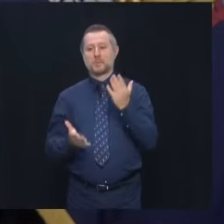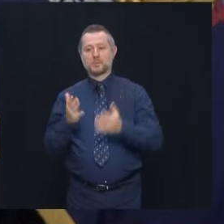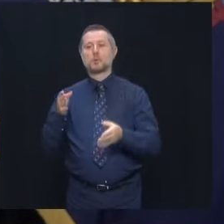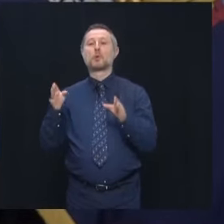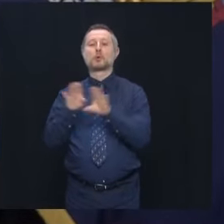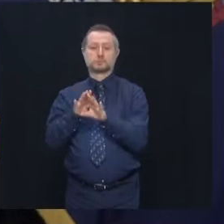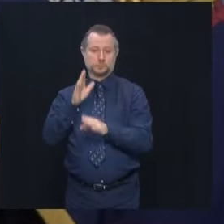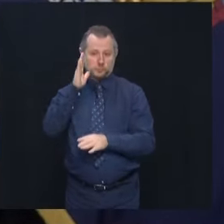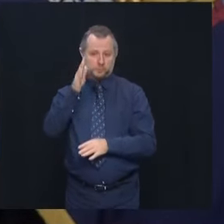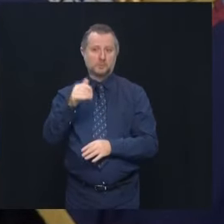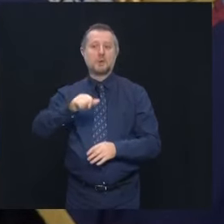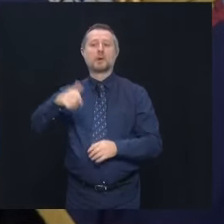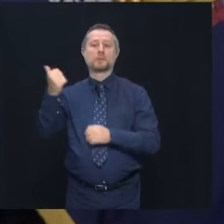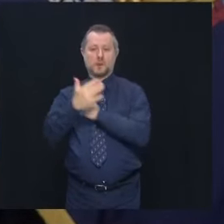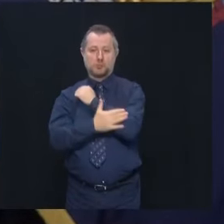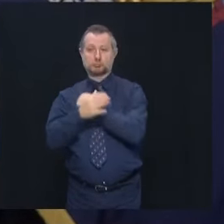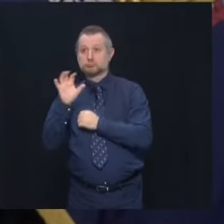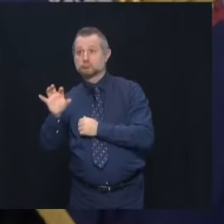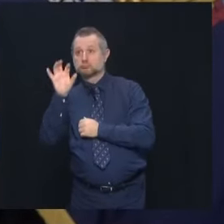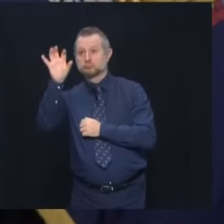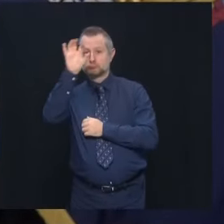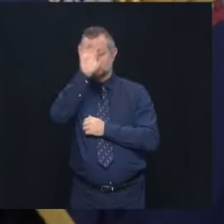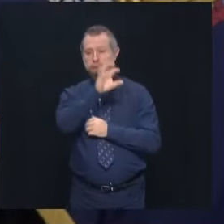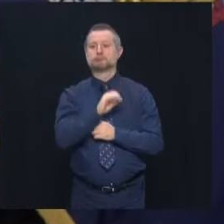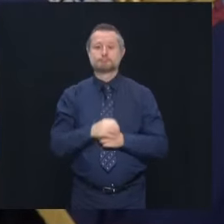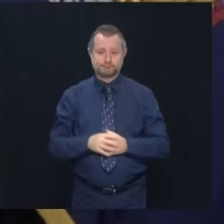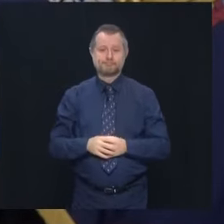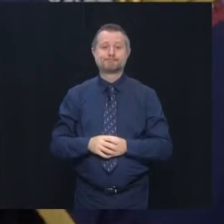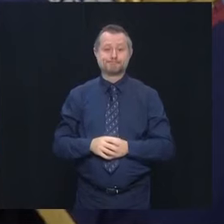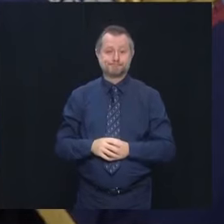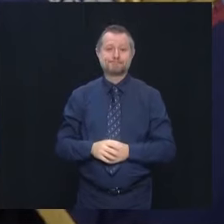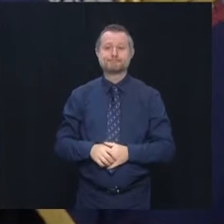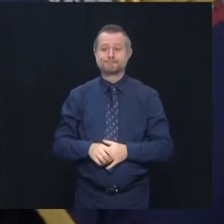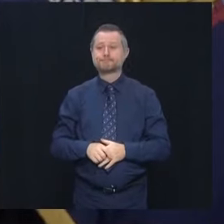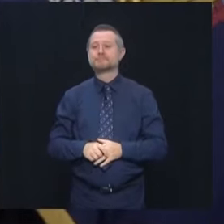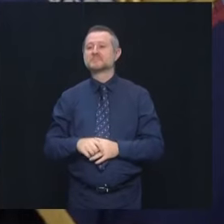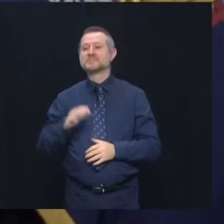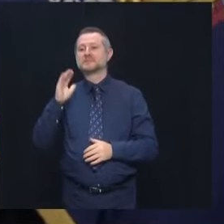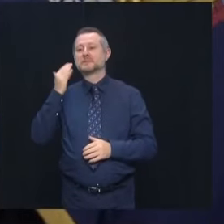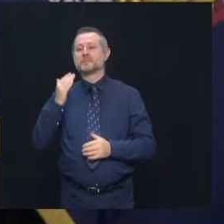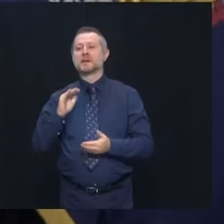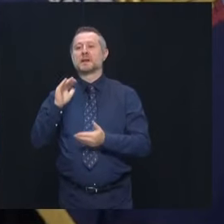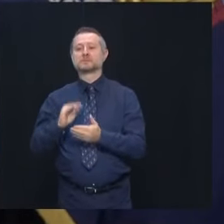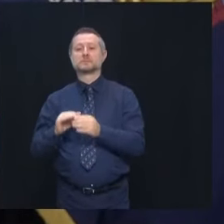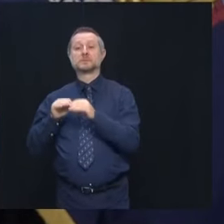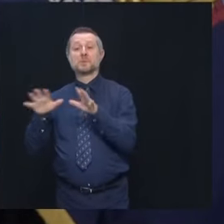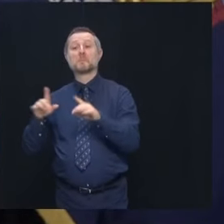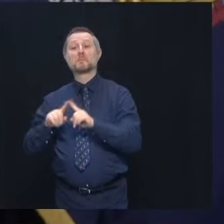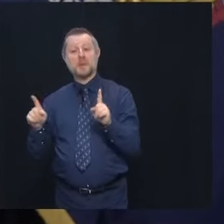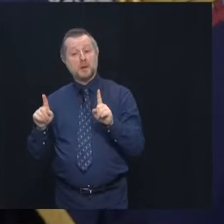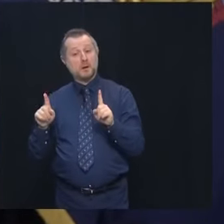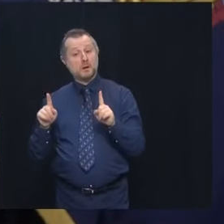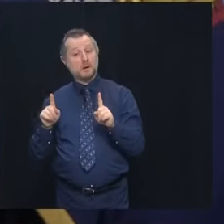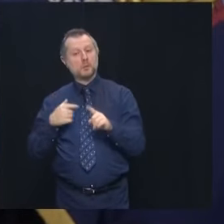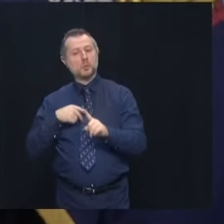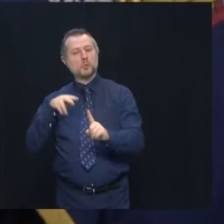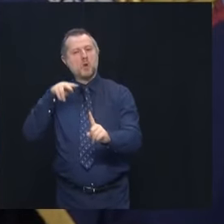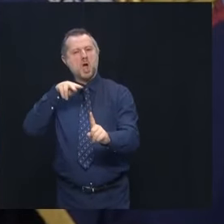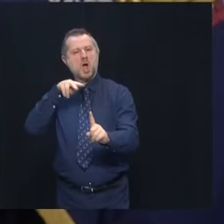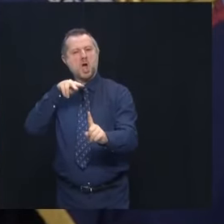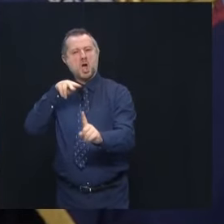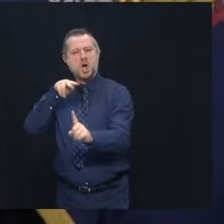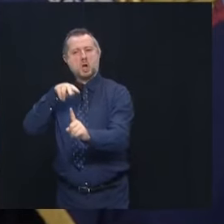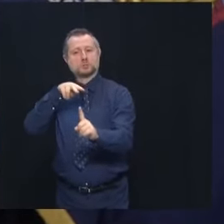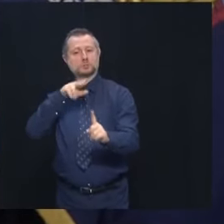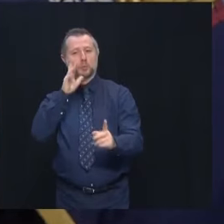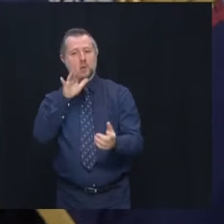schools. We don't have the same level of problem, but I'm going to be speaking to those community leaders